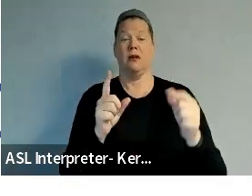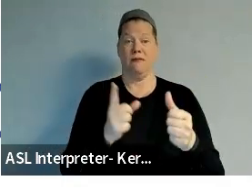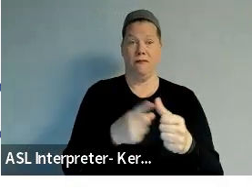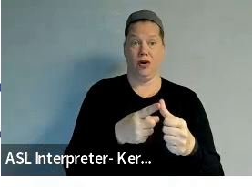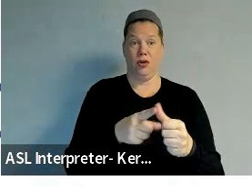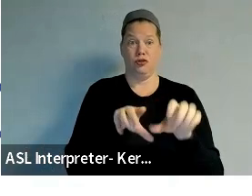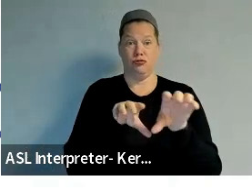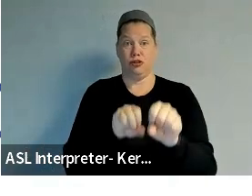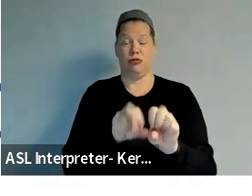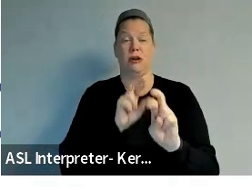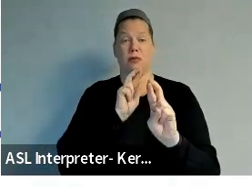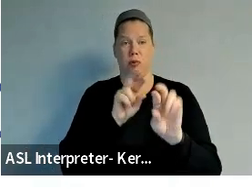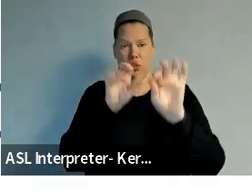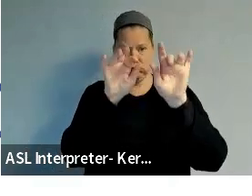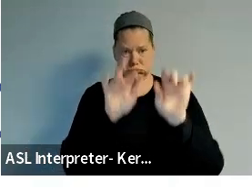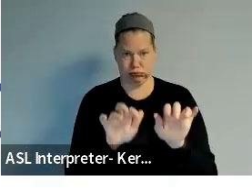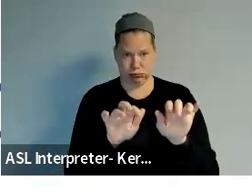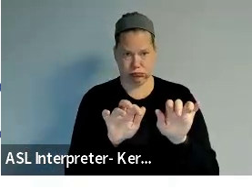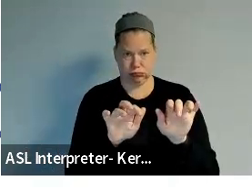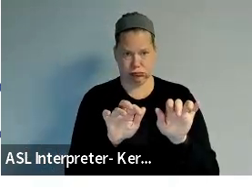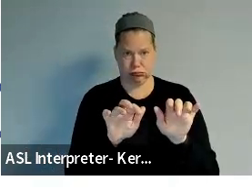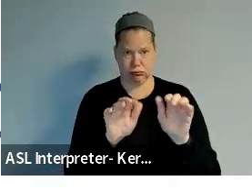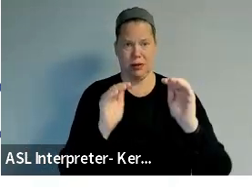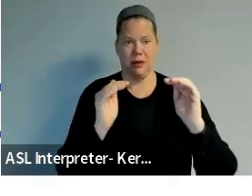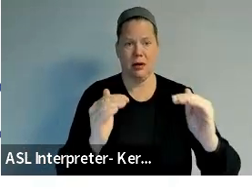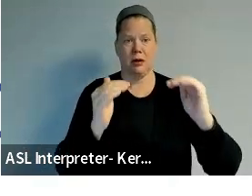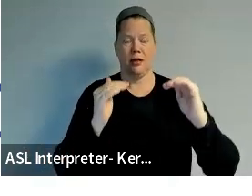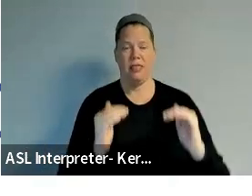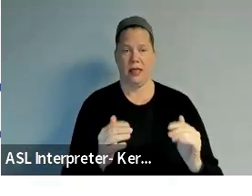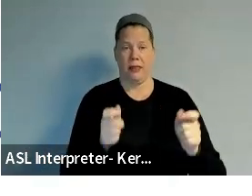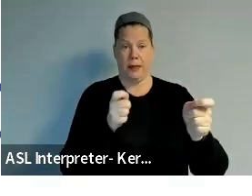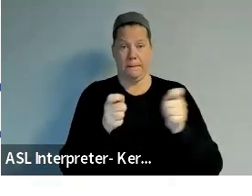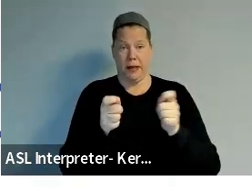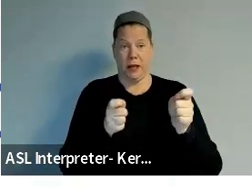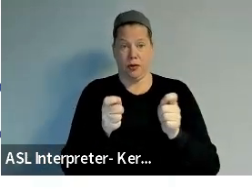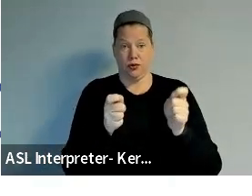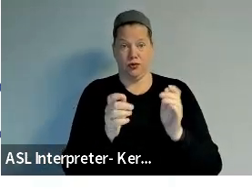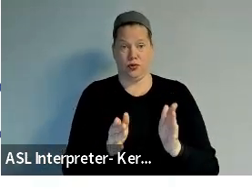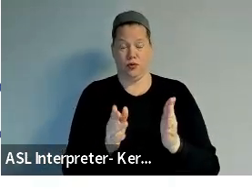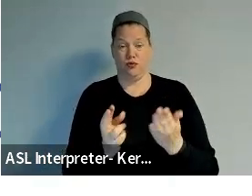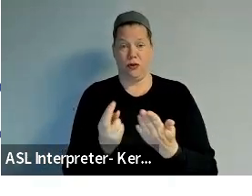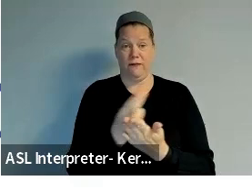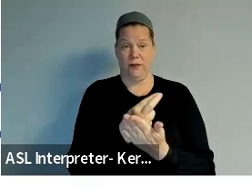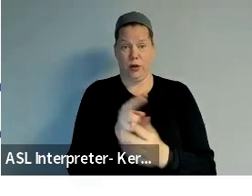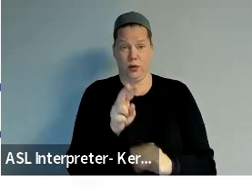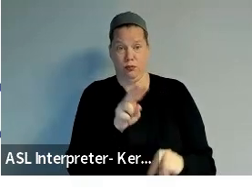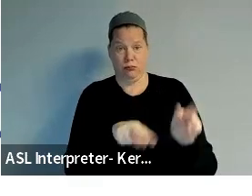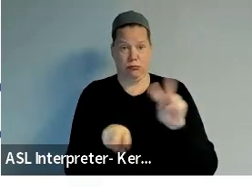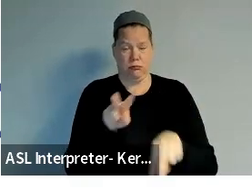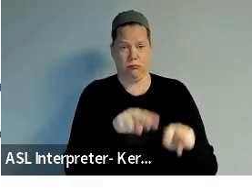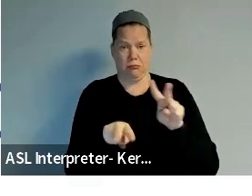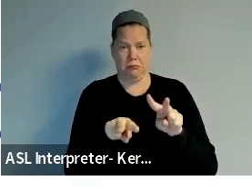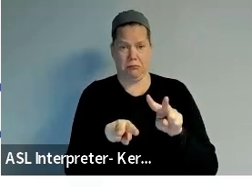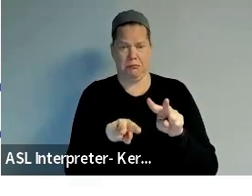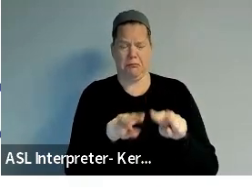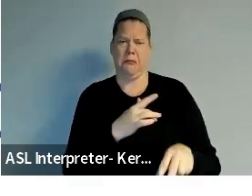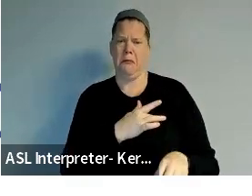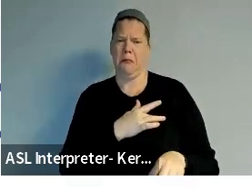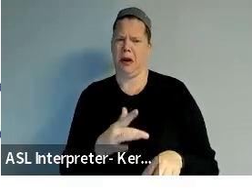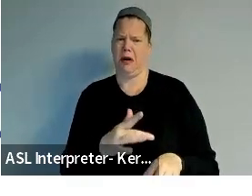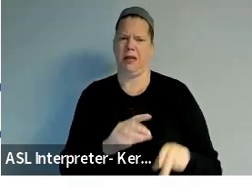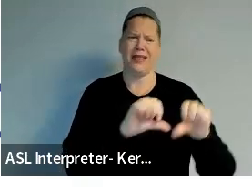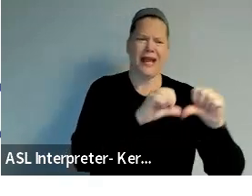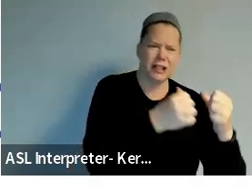report, followed by the restraint manager review, both of which are typically entered by the